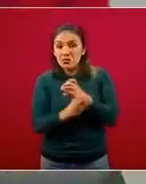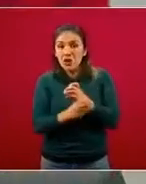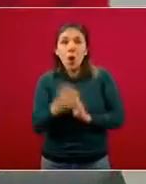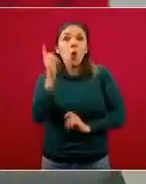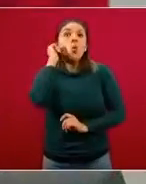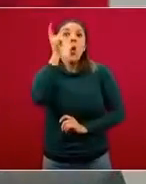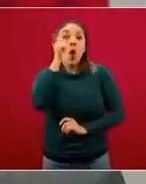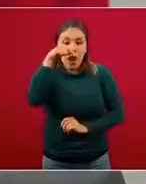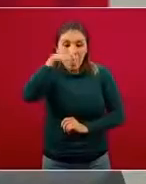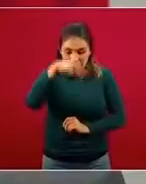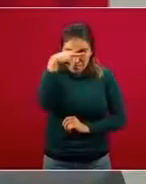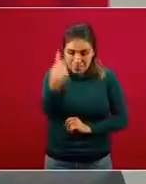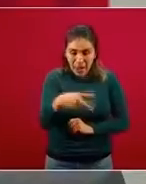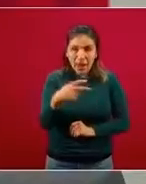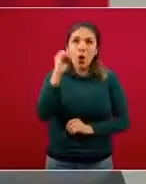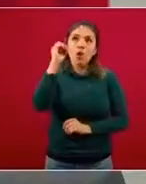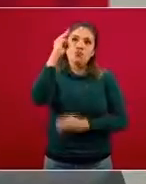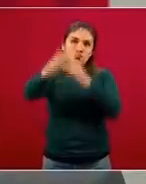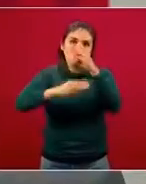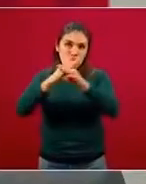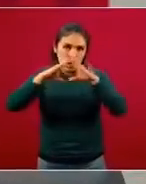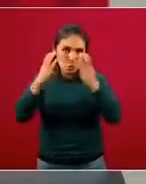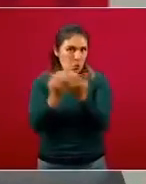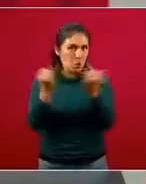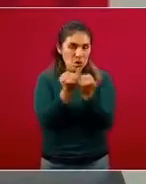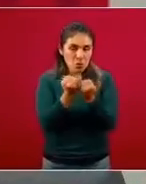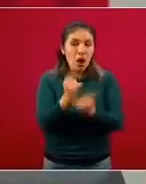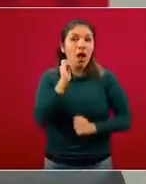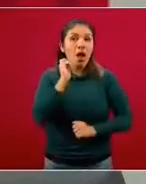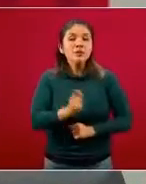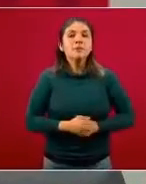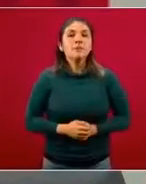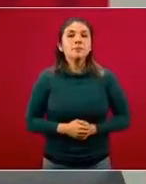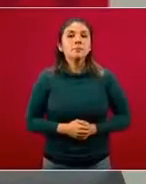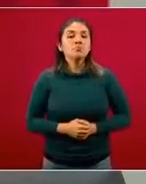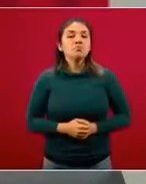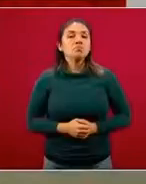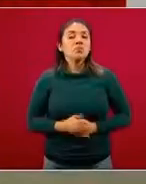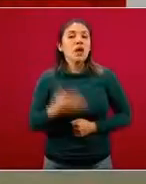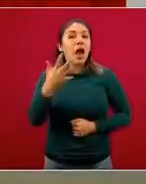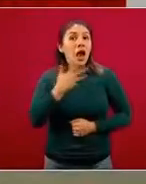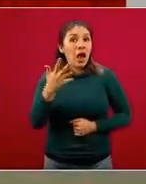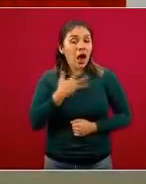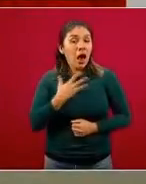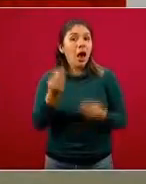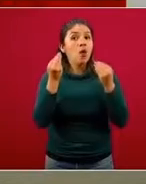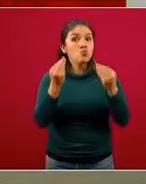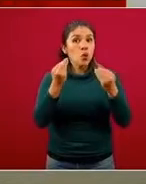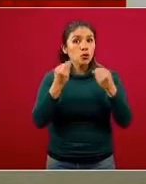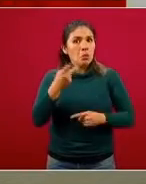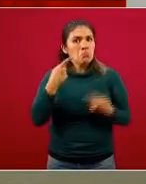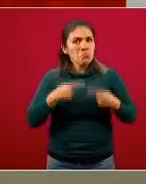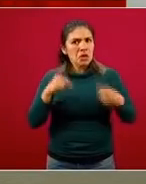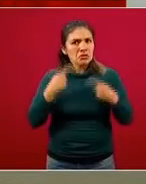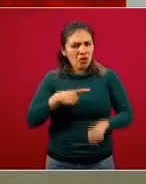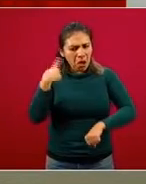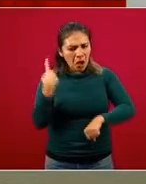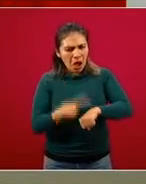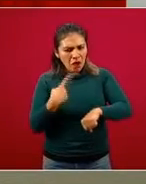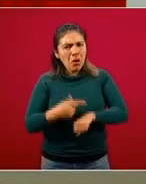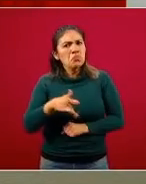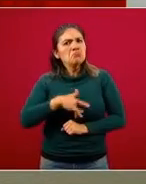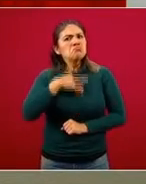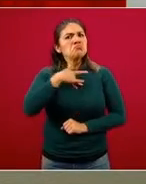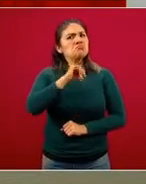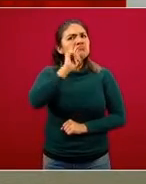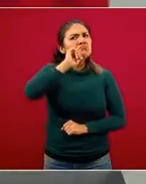México A y en el mundo es hopeful que thing is that in tenemos muy Mexico and in the probablemente world, una we proporción muy importante probably, de very personas probably, have an asintomáticas important que se percentage of